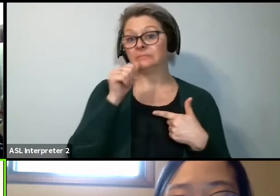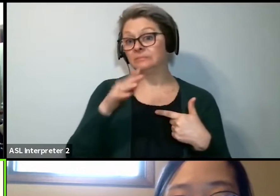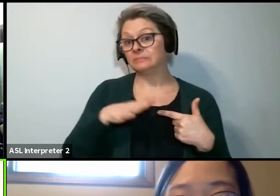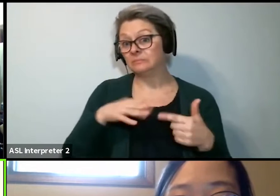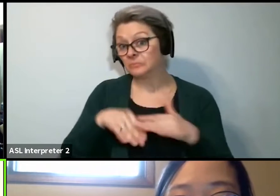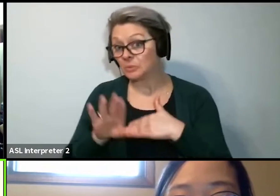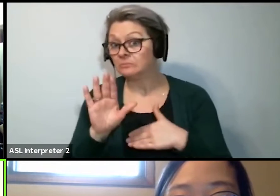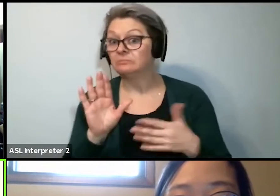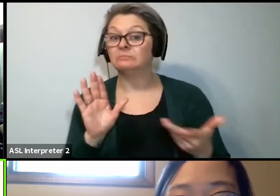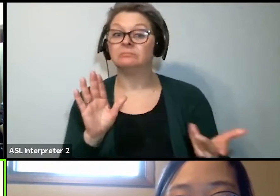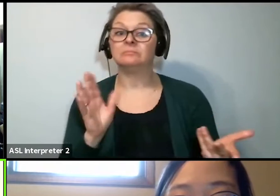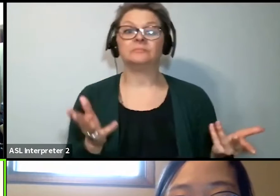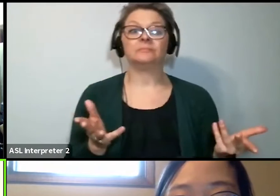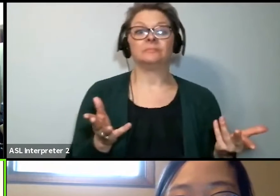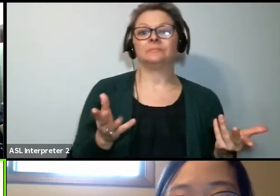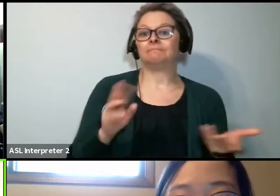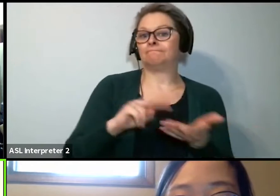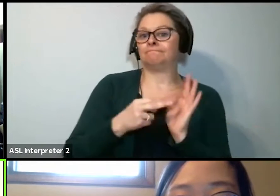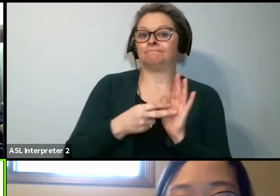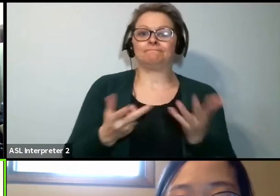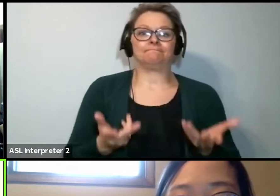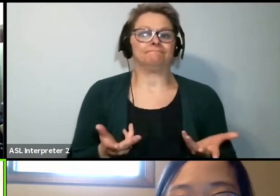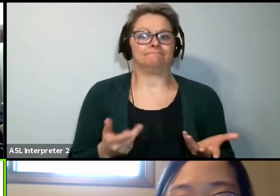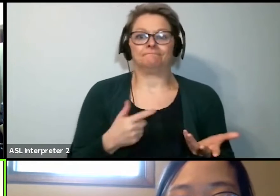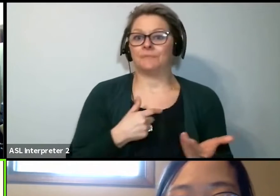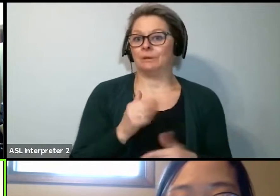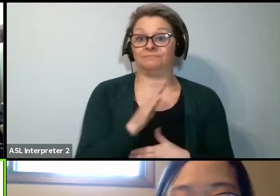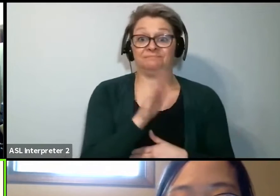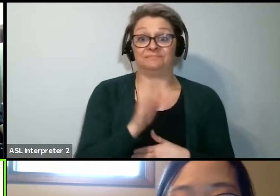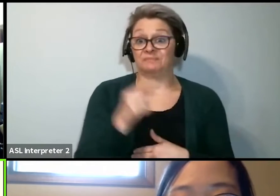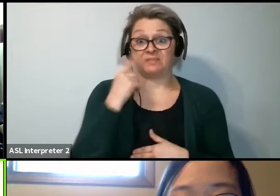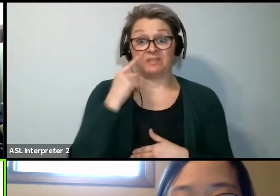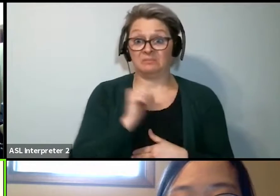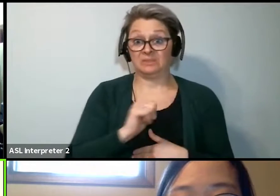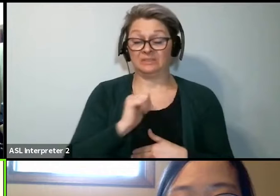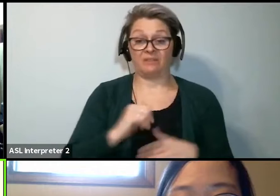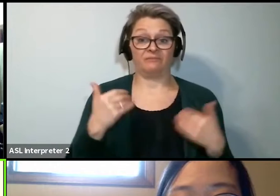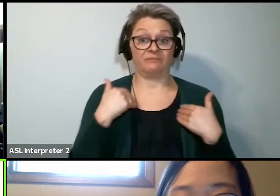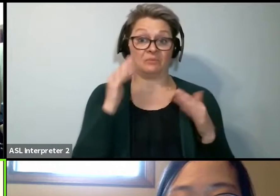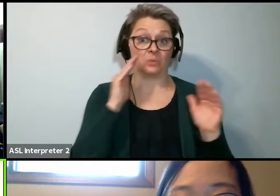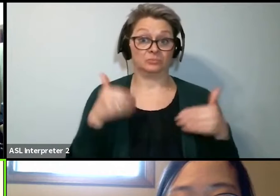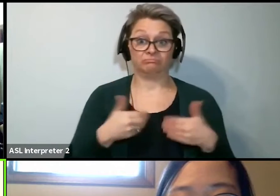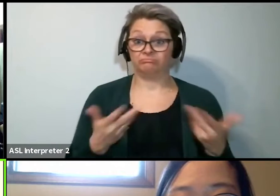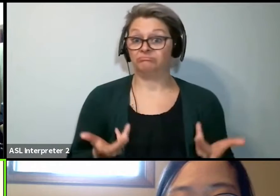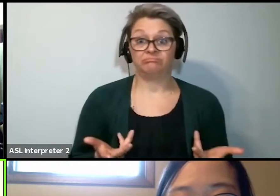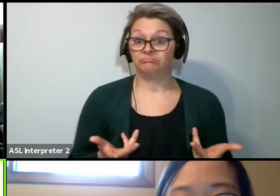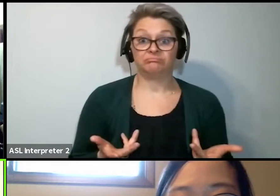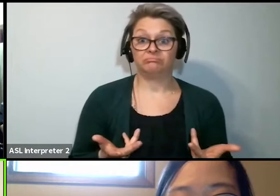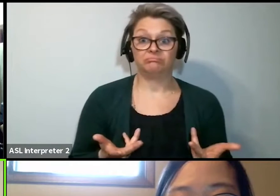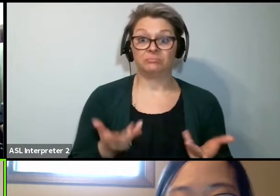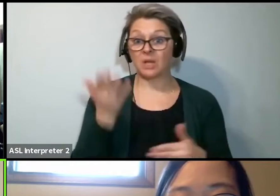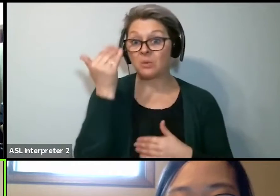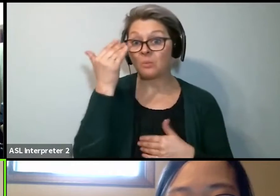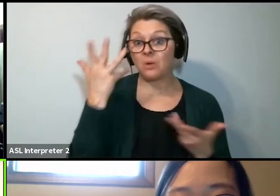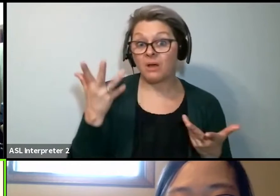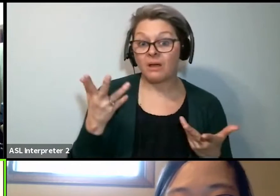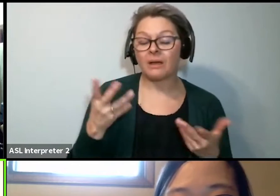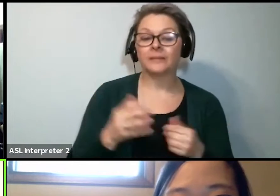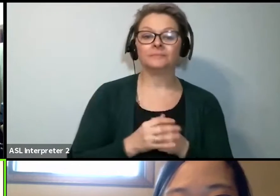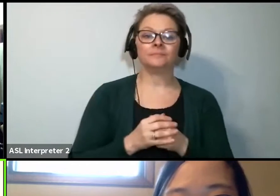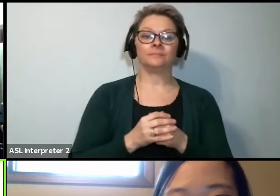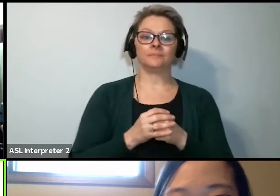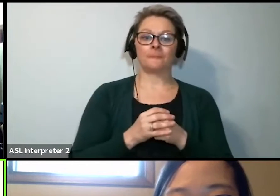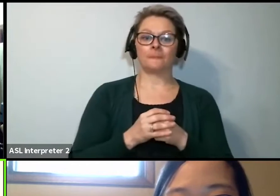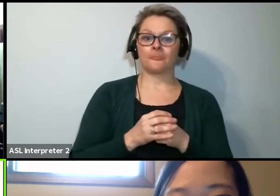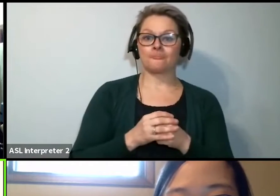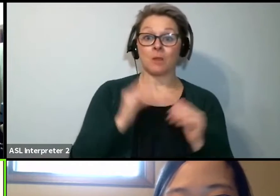And so I never really thought that I was autistic because the dominant representation